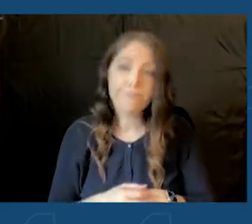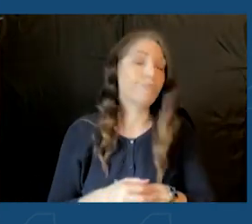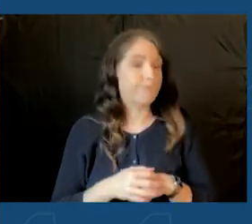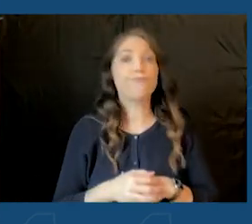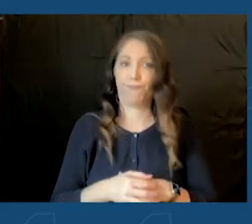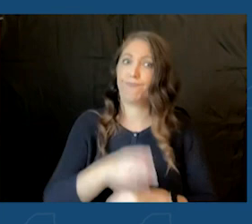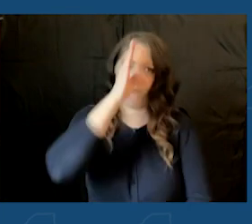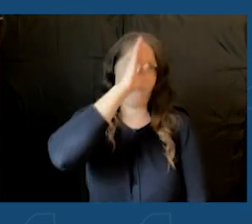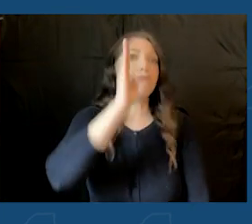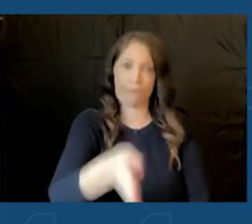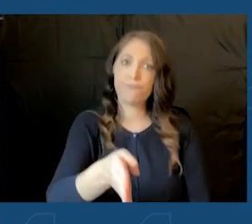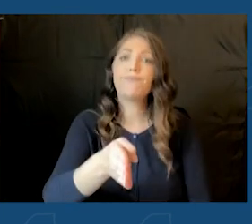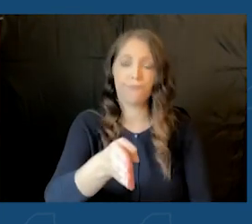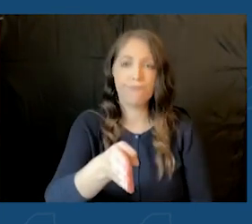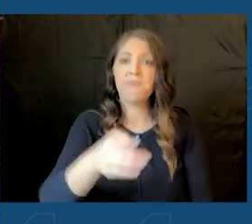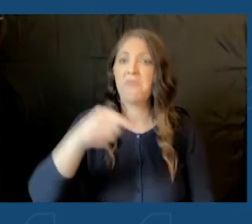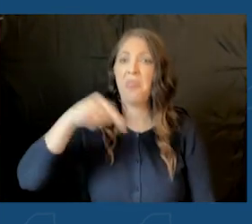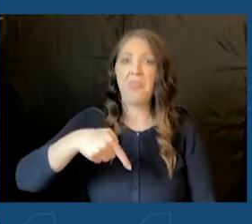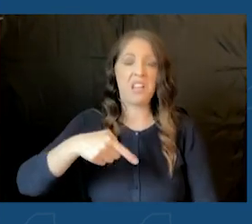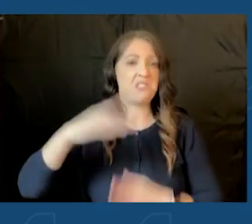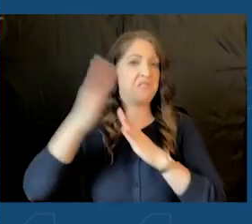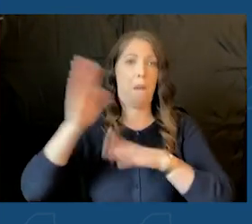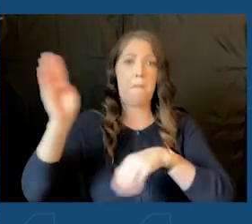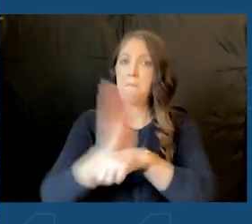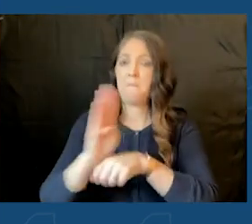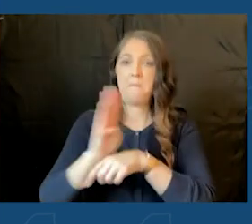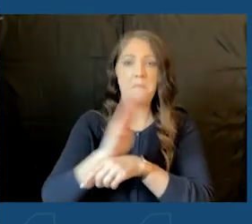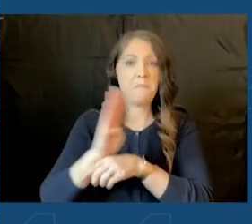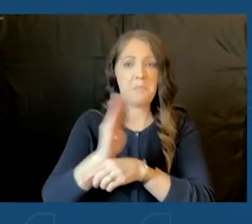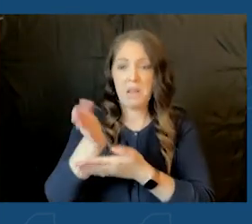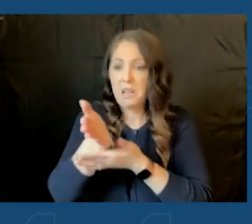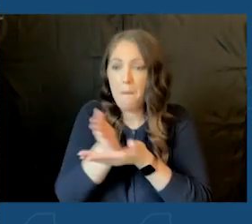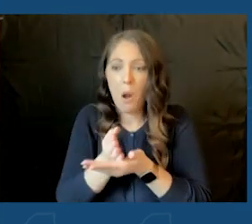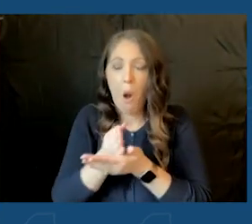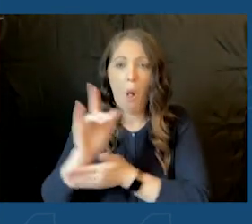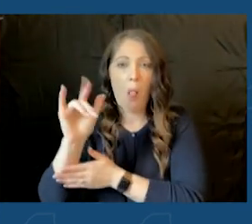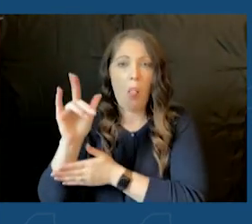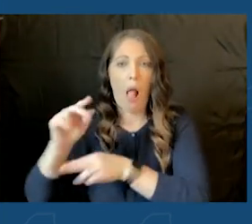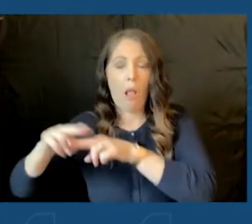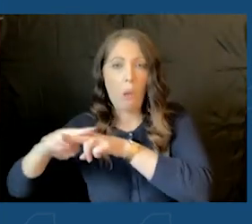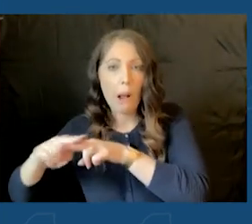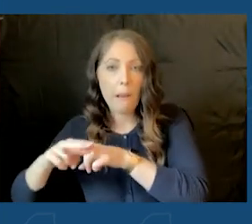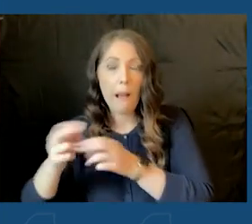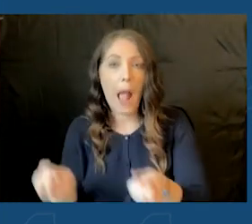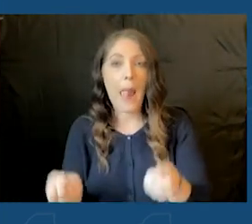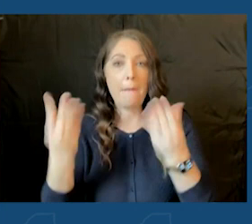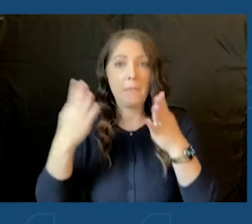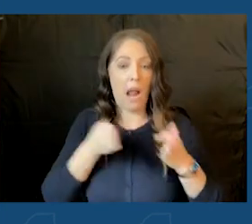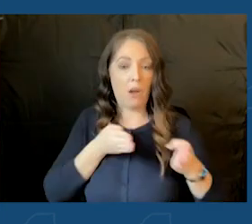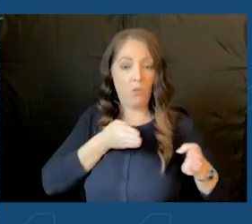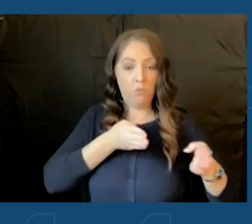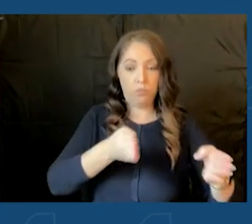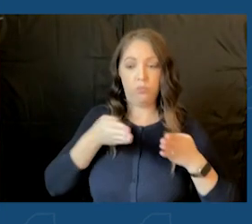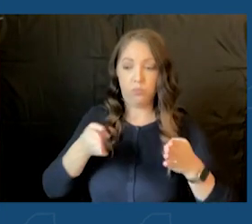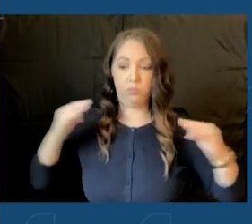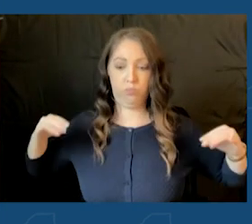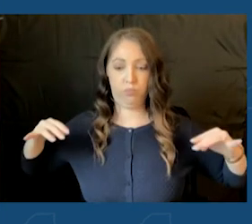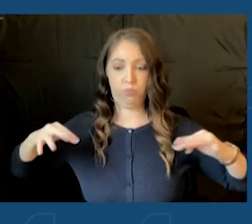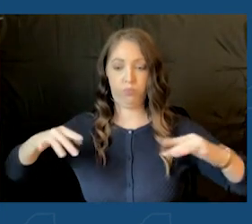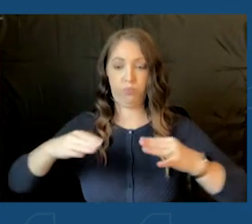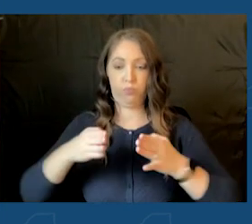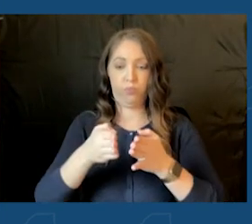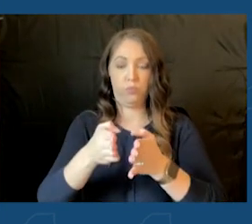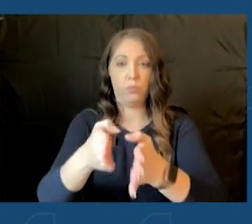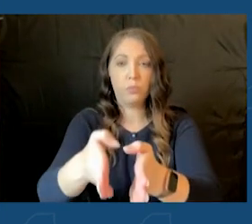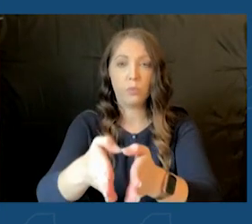straightforward. This is the busiest part of the Long Island Railroad. Multiple branches feed into the main line, and what you have happen